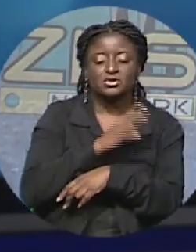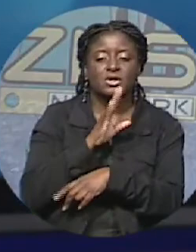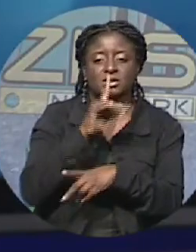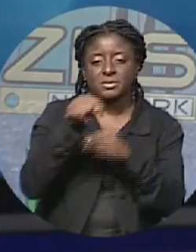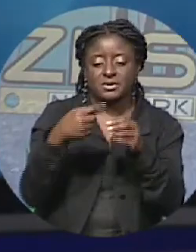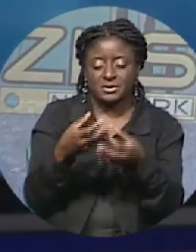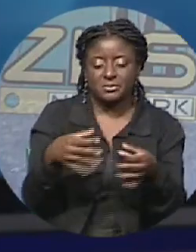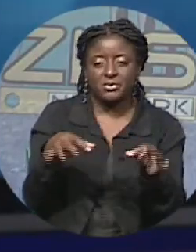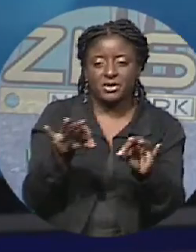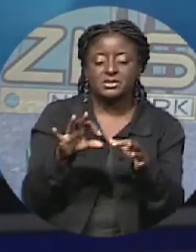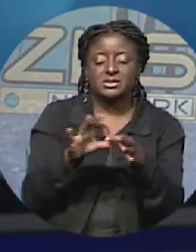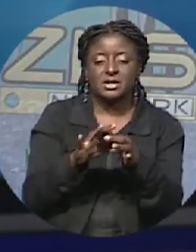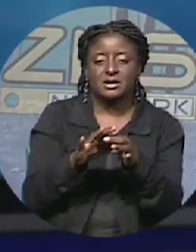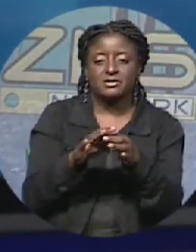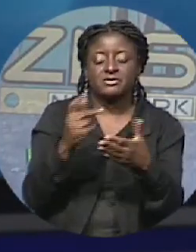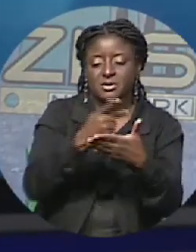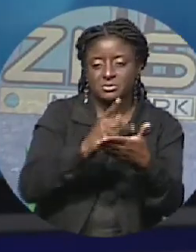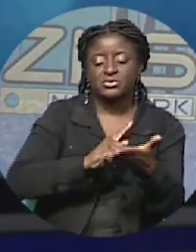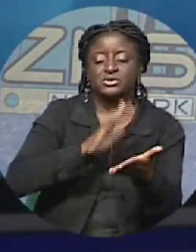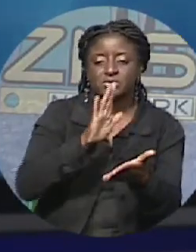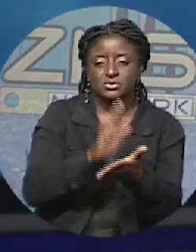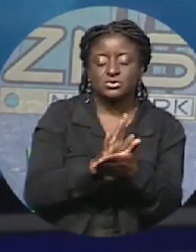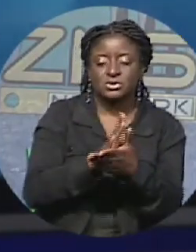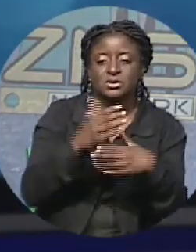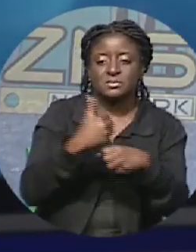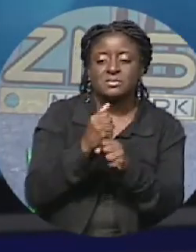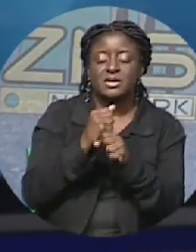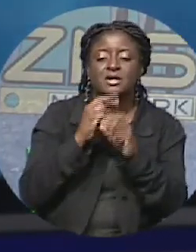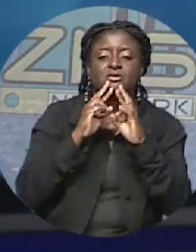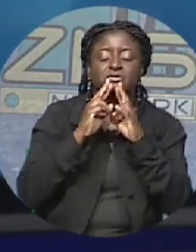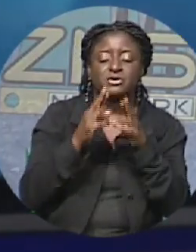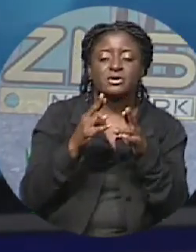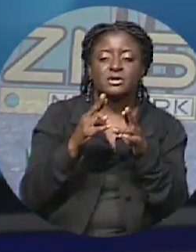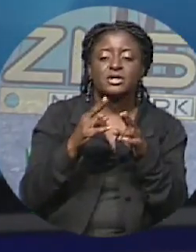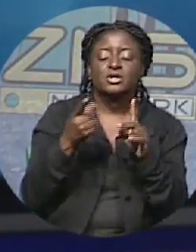education and made reference to research regarding the benefits of preschool.